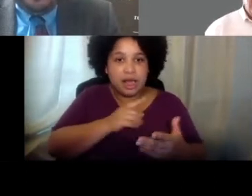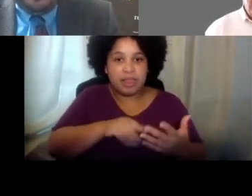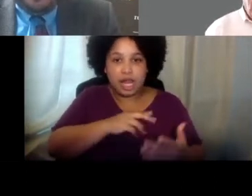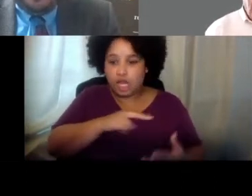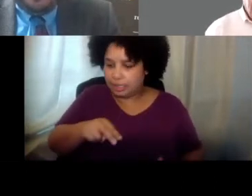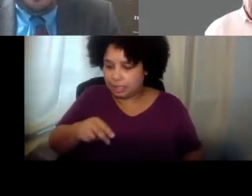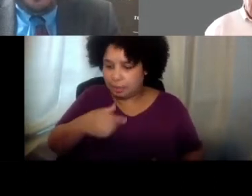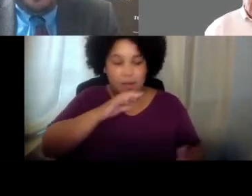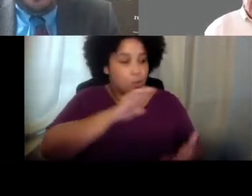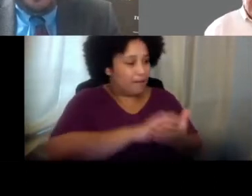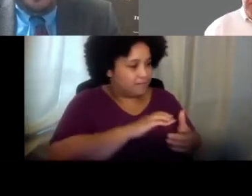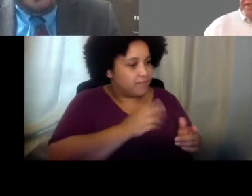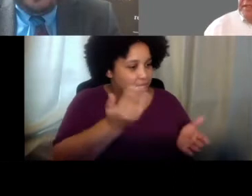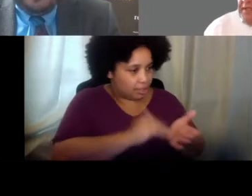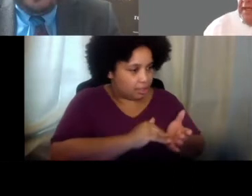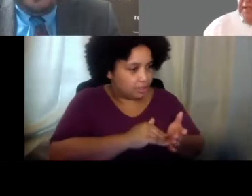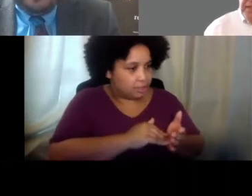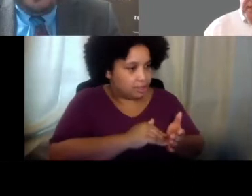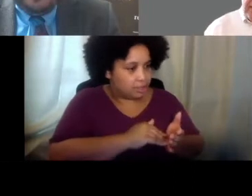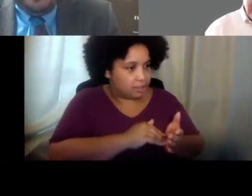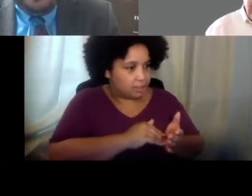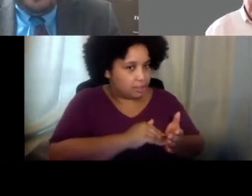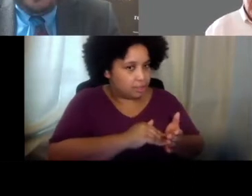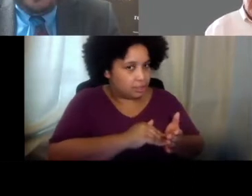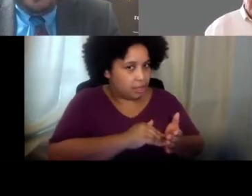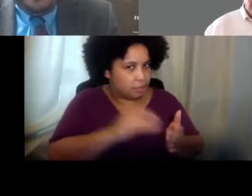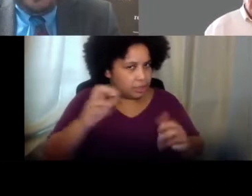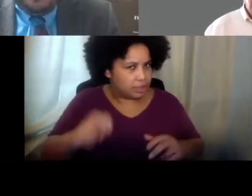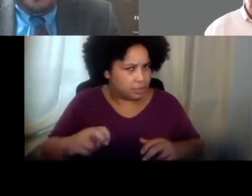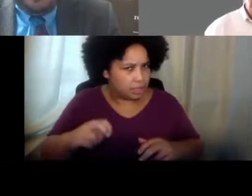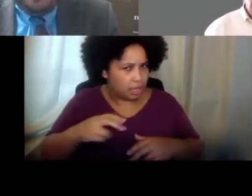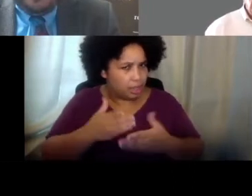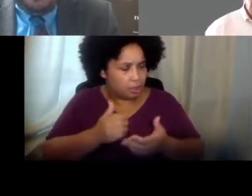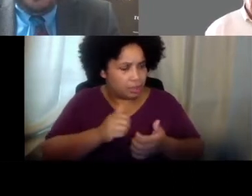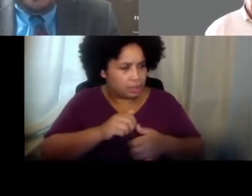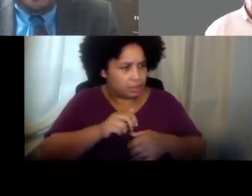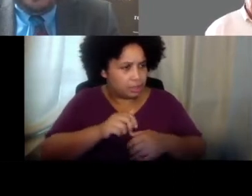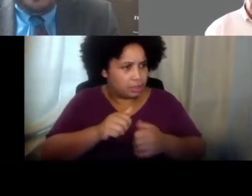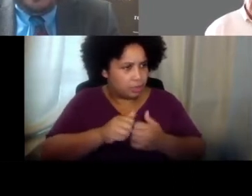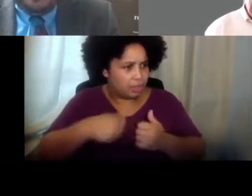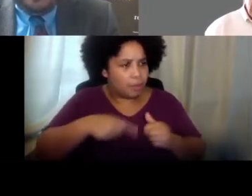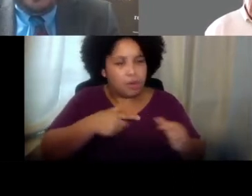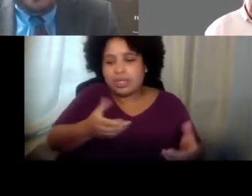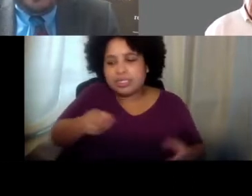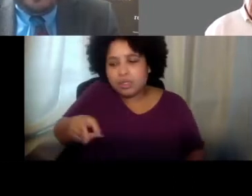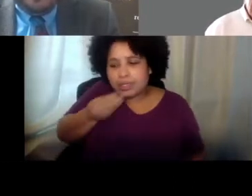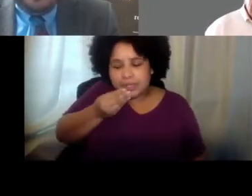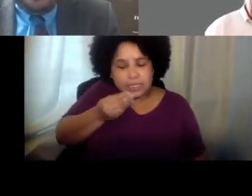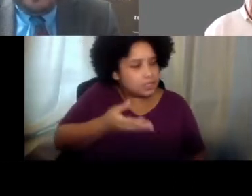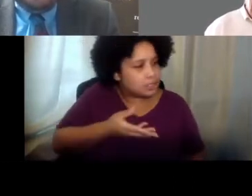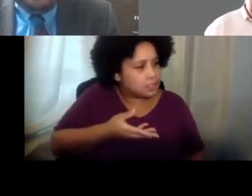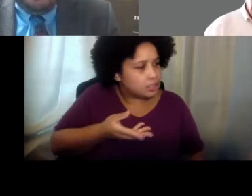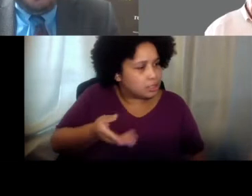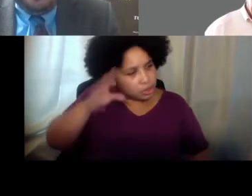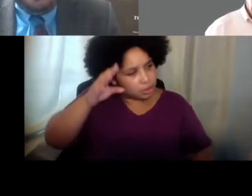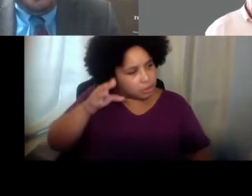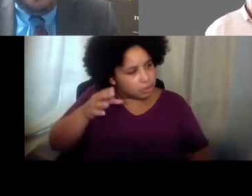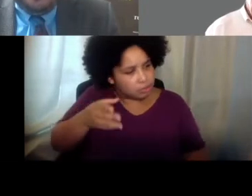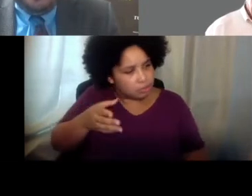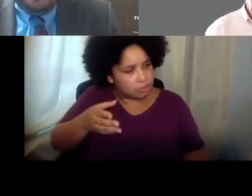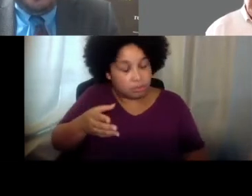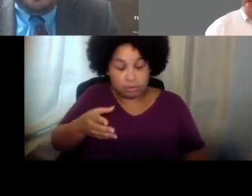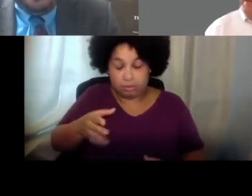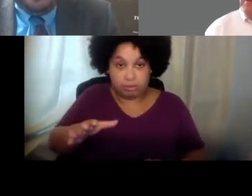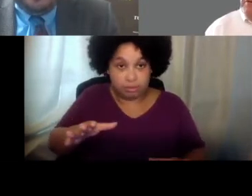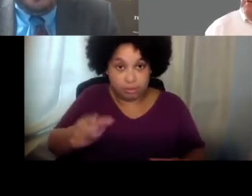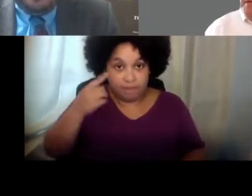back to my wife as I was sitting at the table and said, what does he want to eat? So for those of